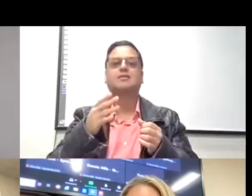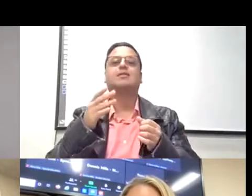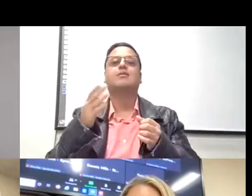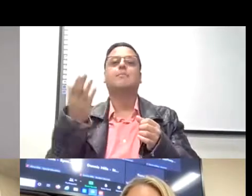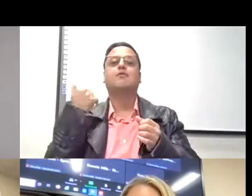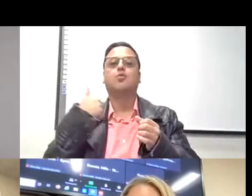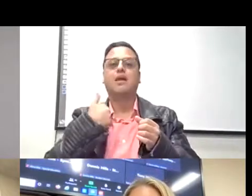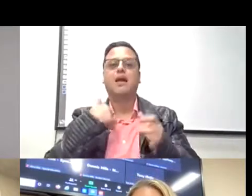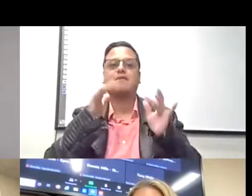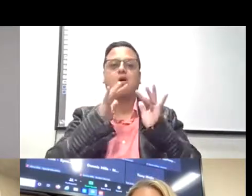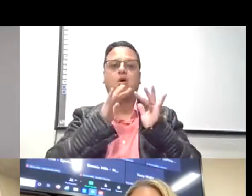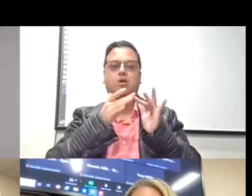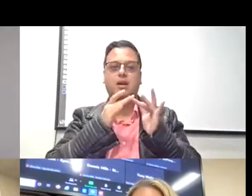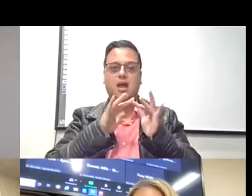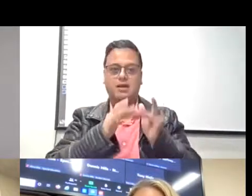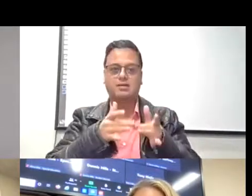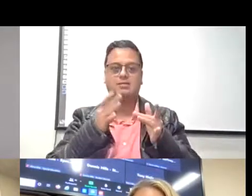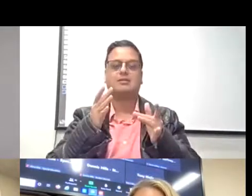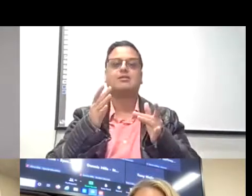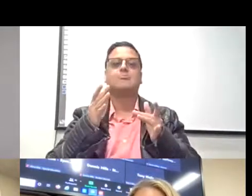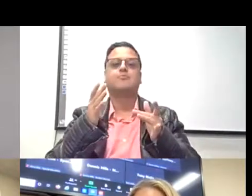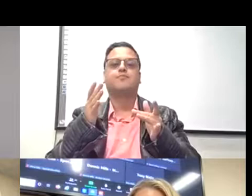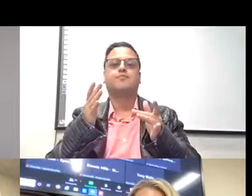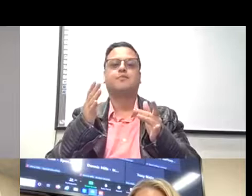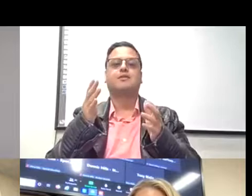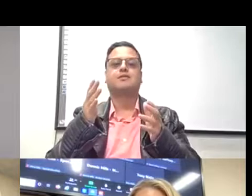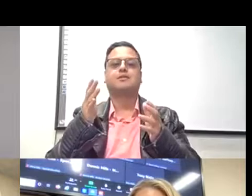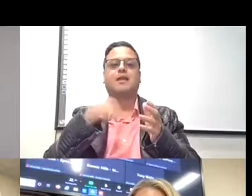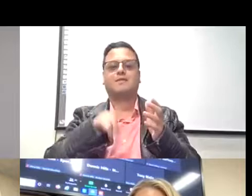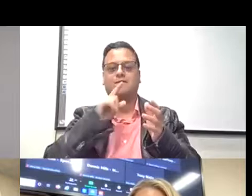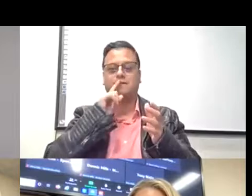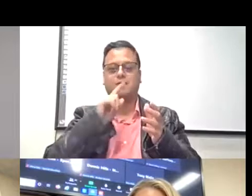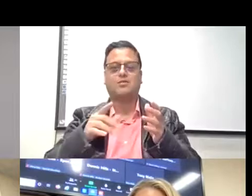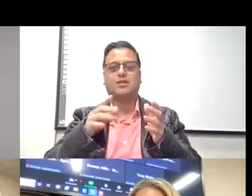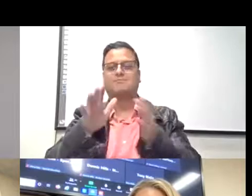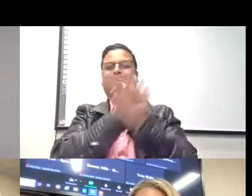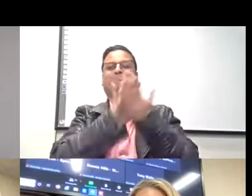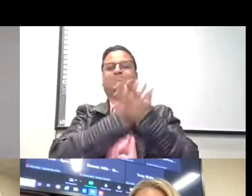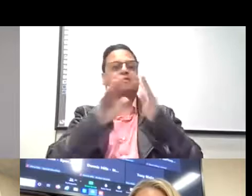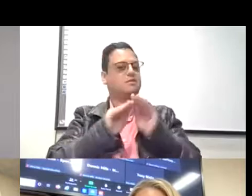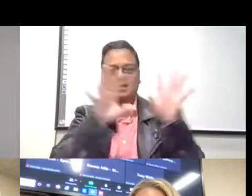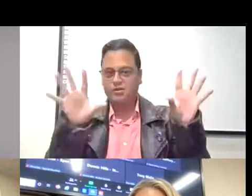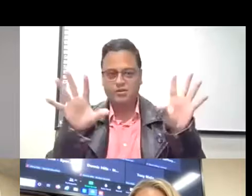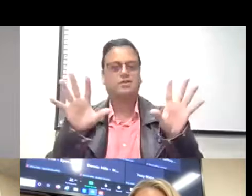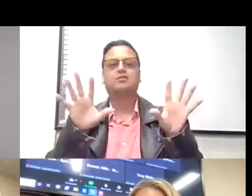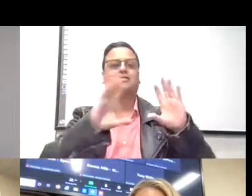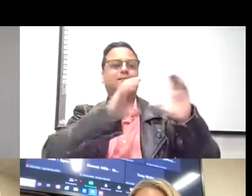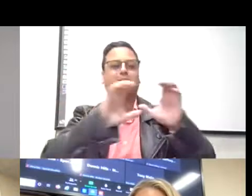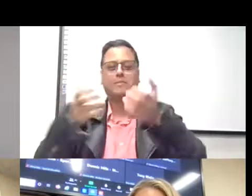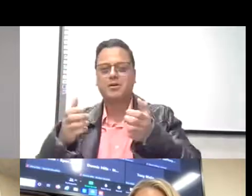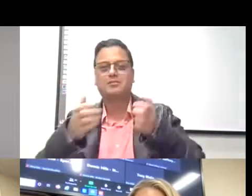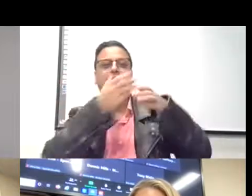have online before was in some ways very convoluted. It was by department and by division.